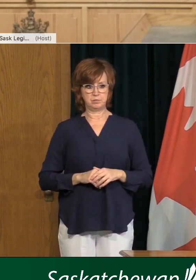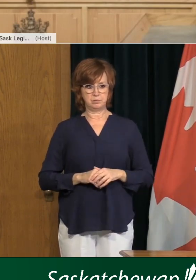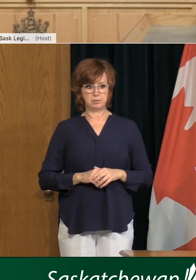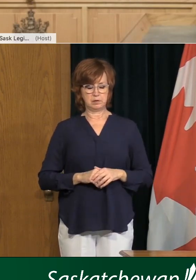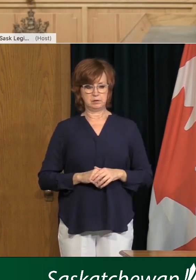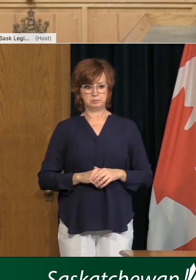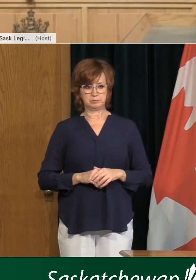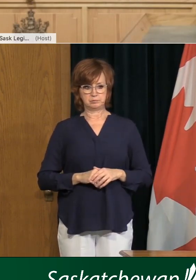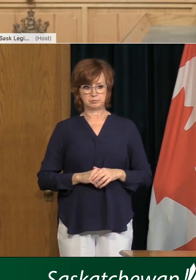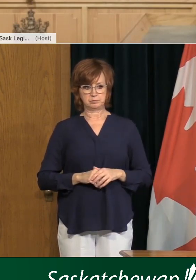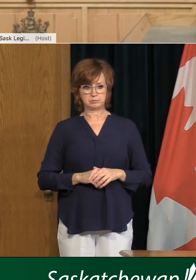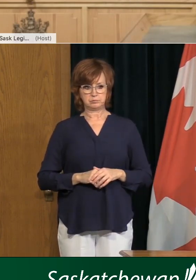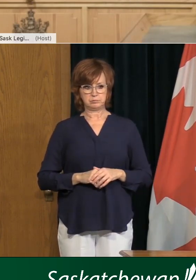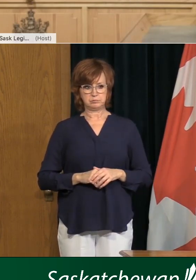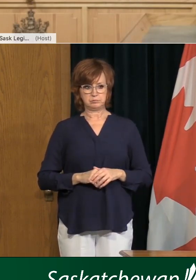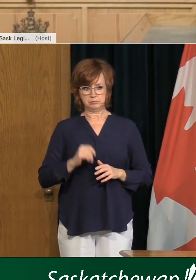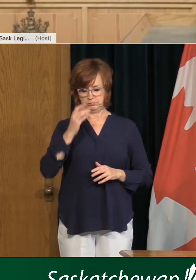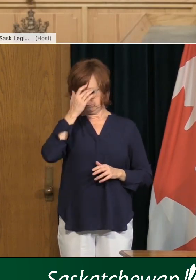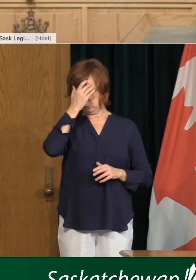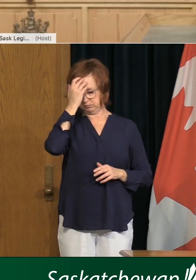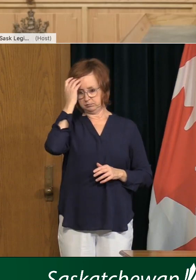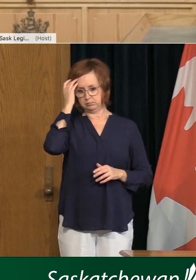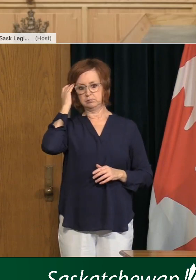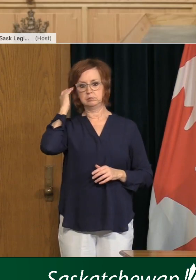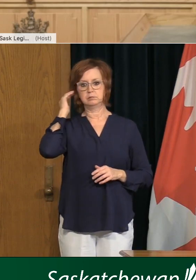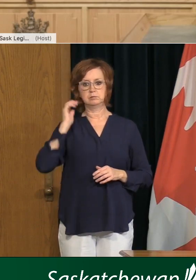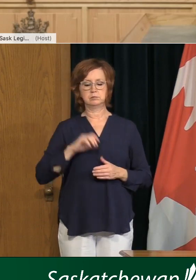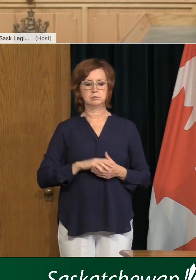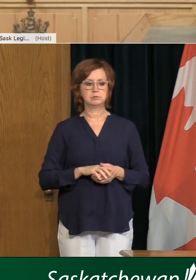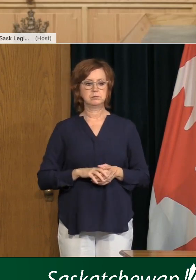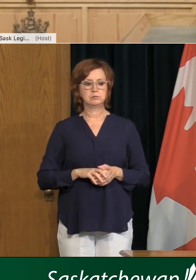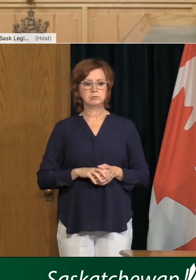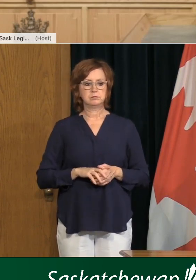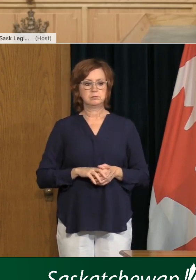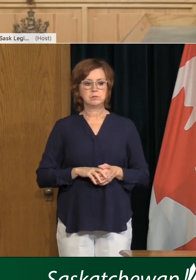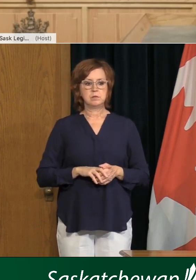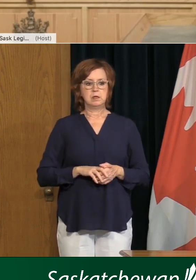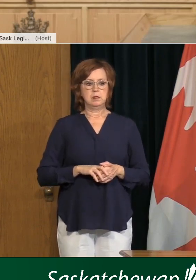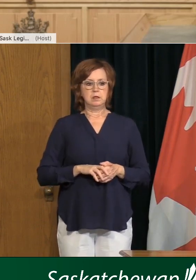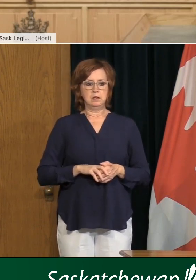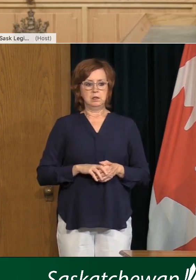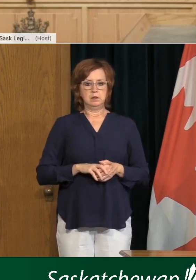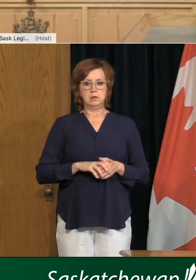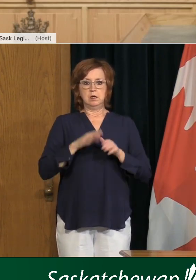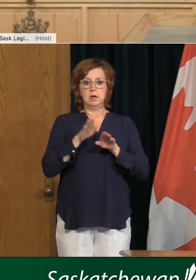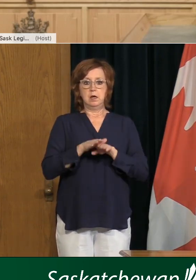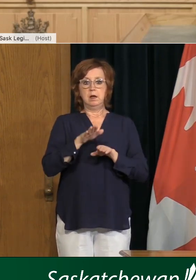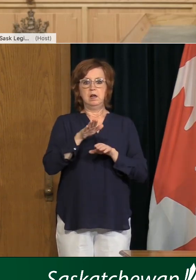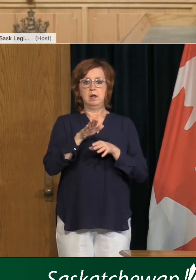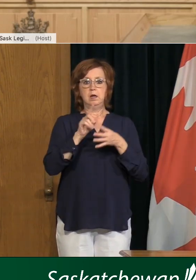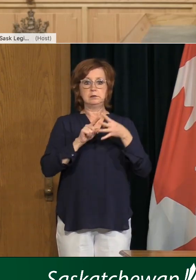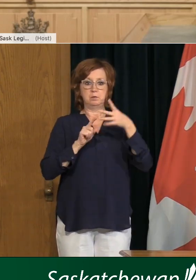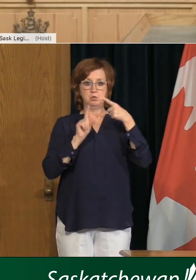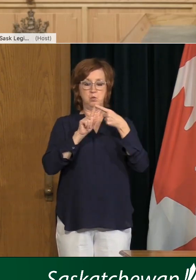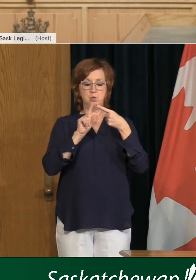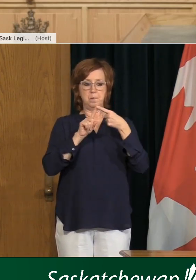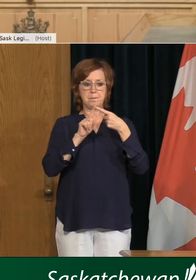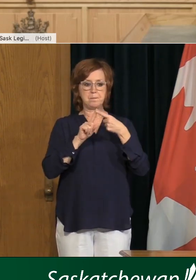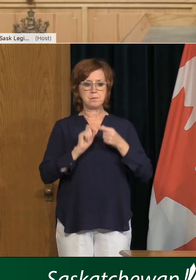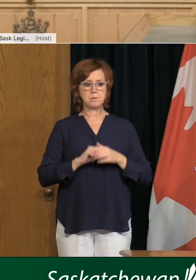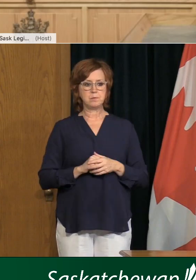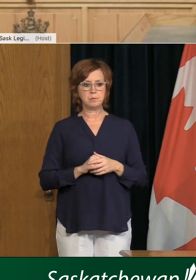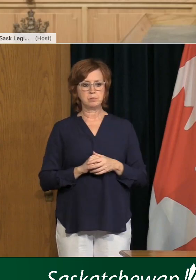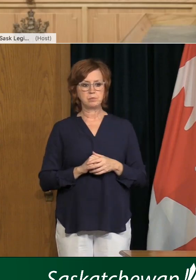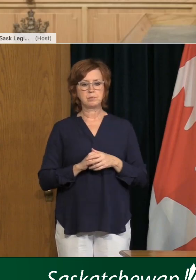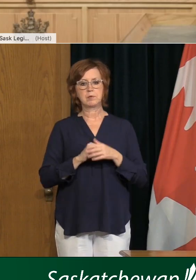So more specifics on the phases then, beginning with phase 1. The surgical service expansion that I